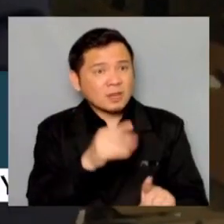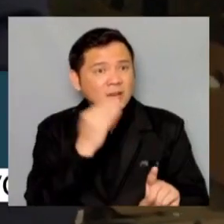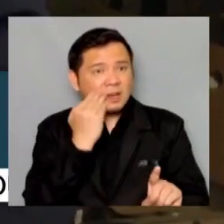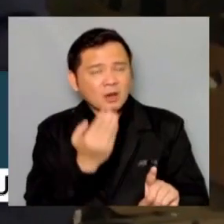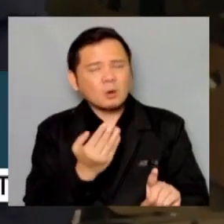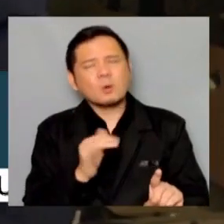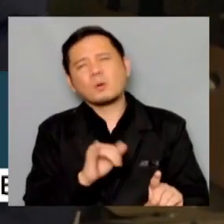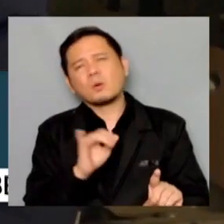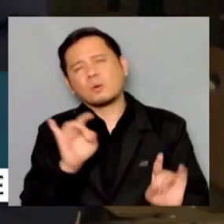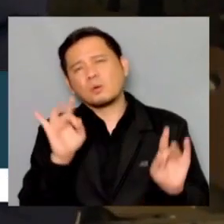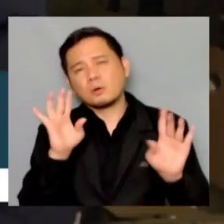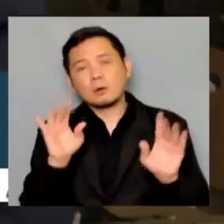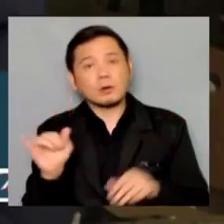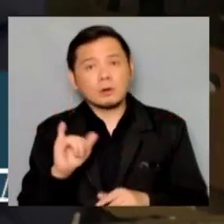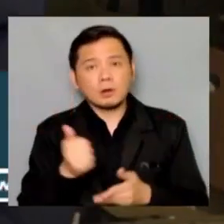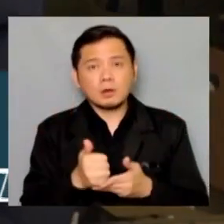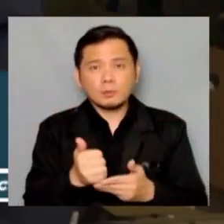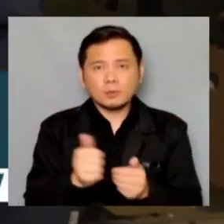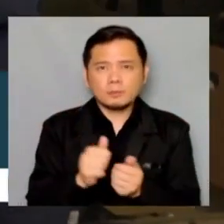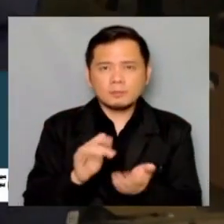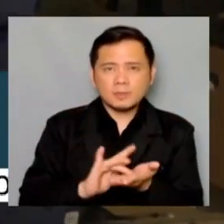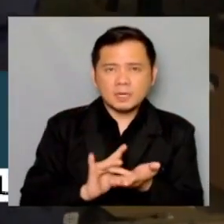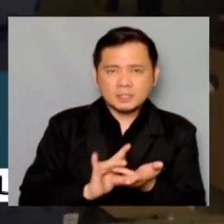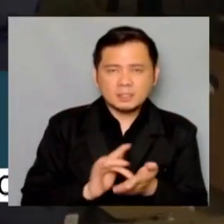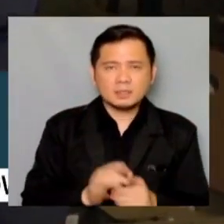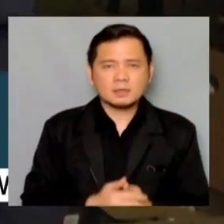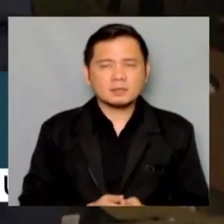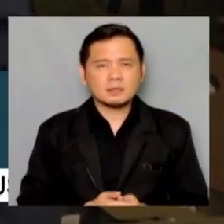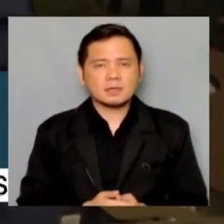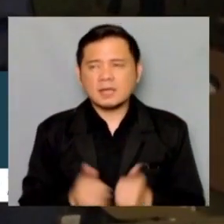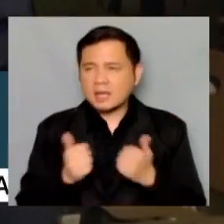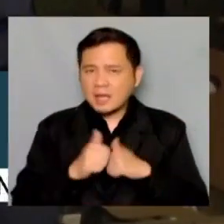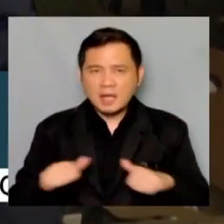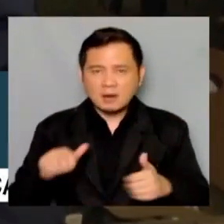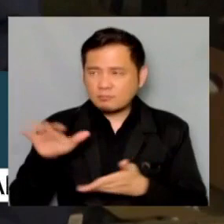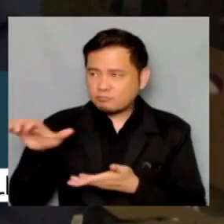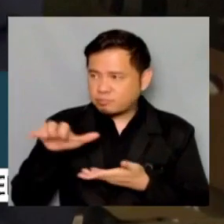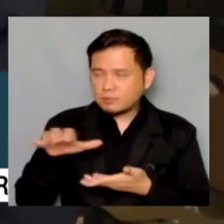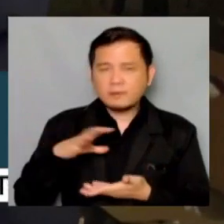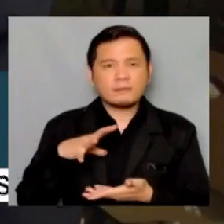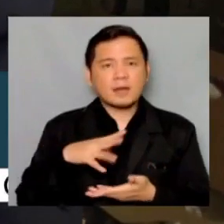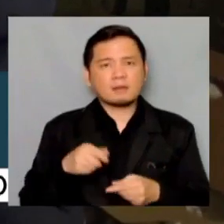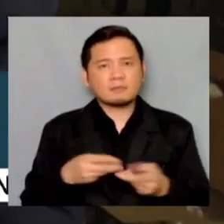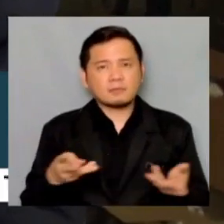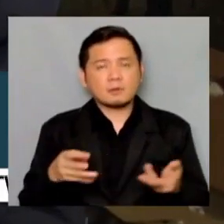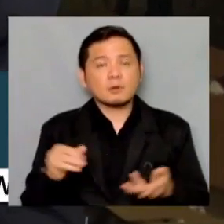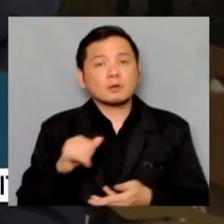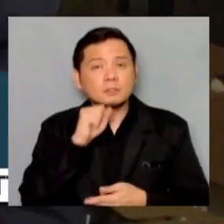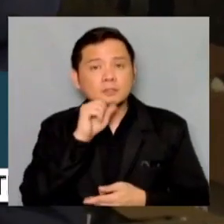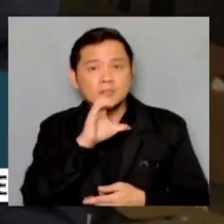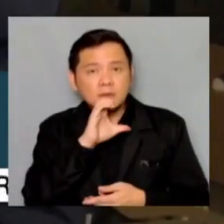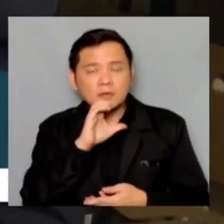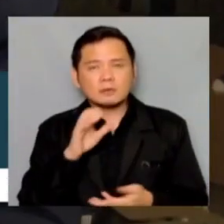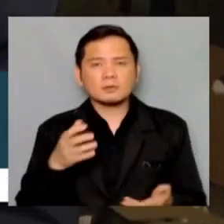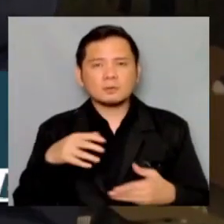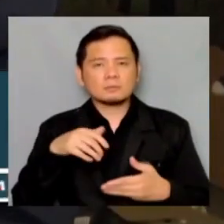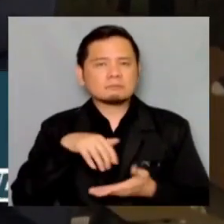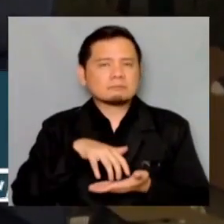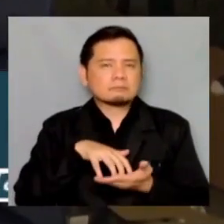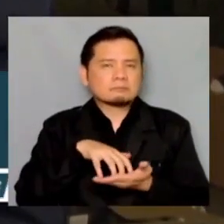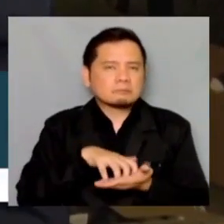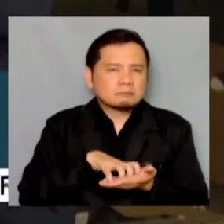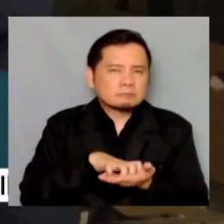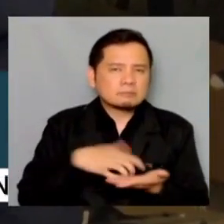with medicine as much as we can, whatever we can order. Plus, we help the elderly and the bedridden. We deliver